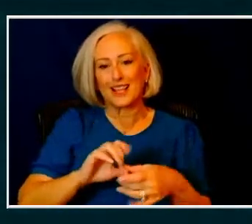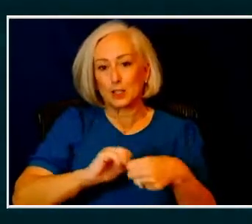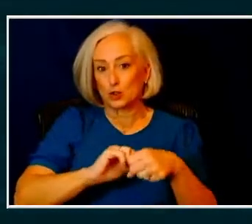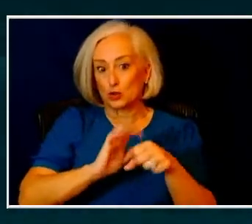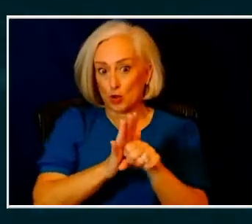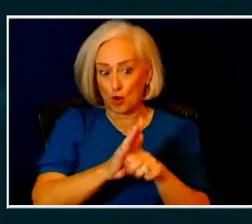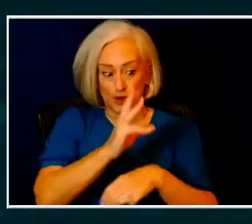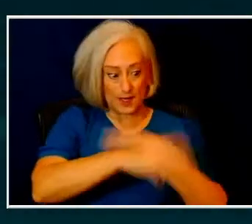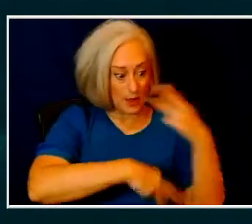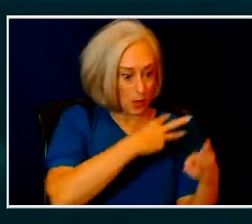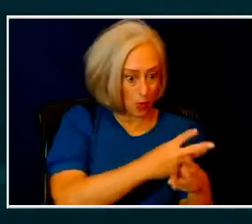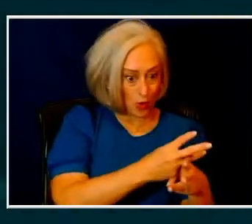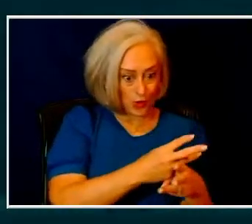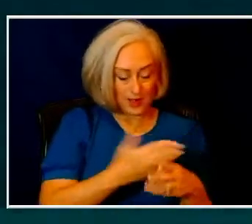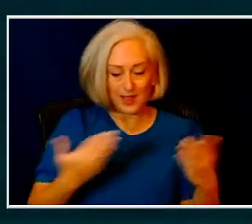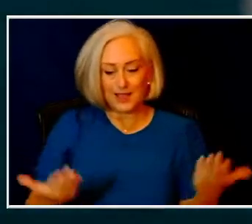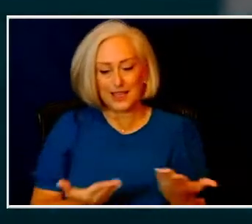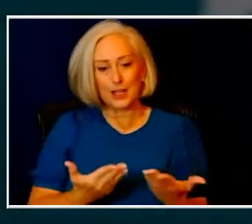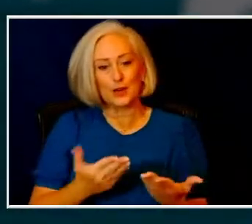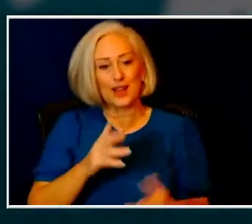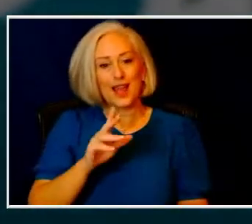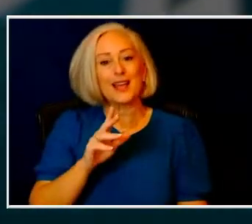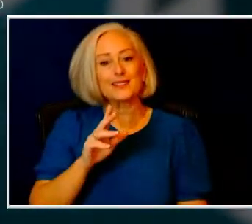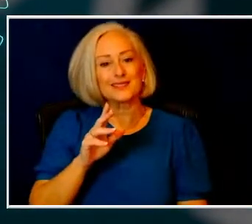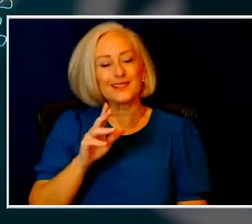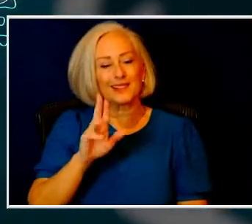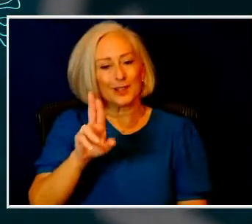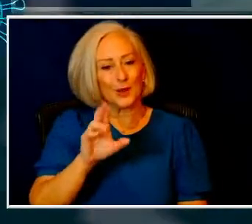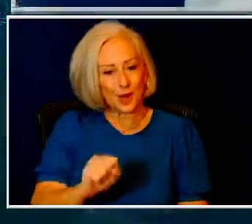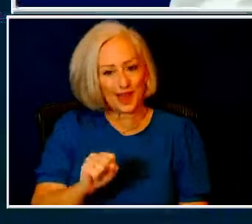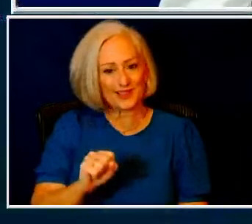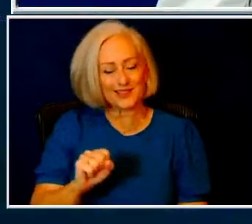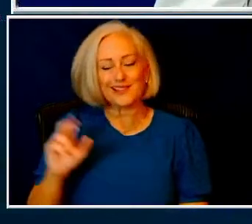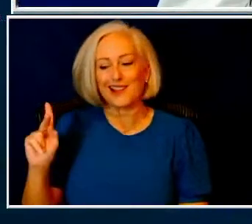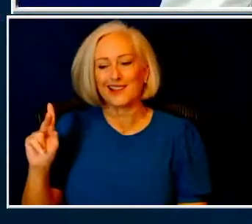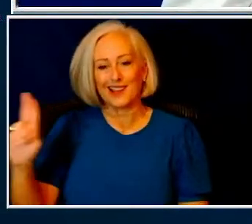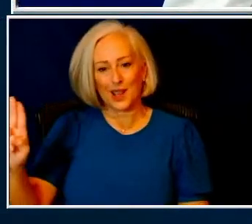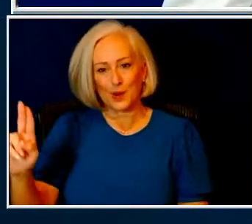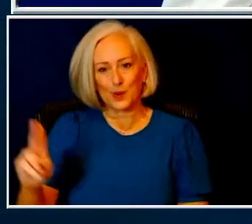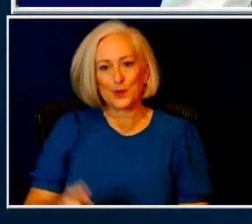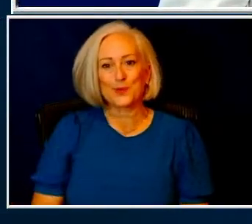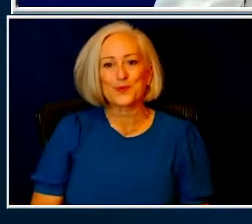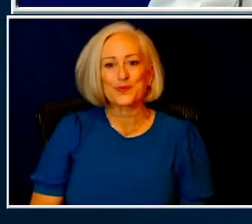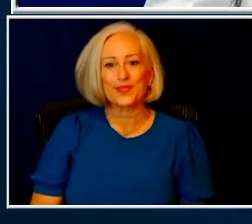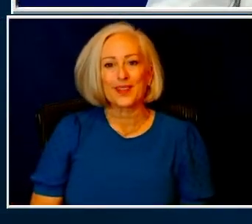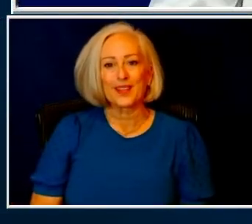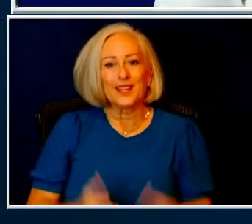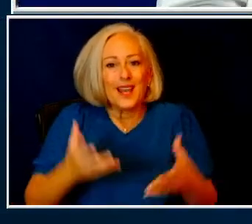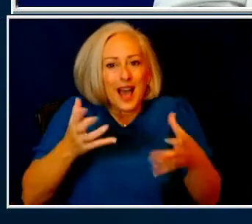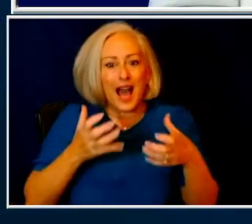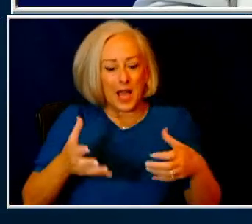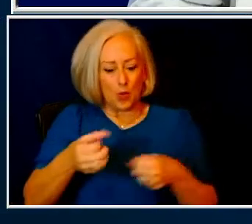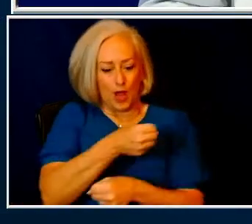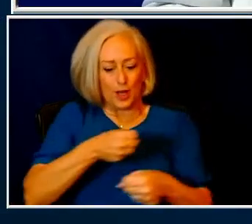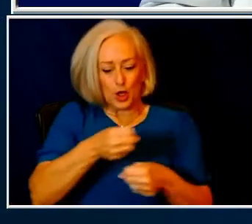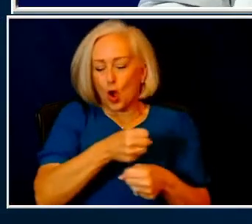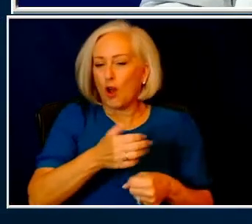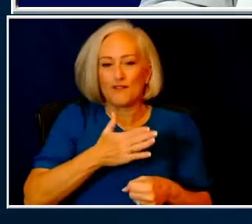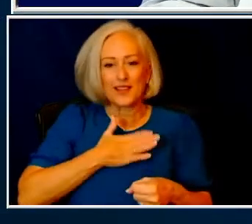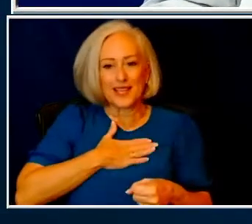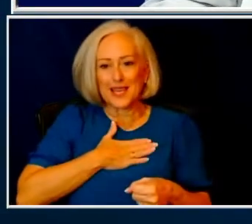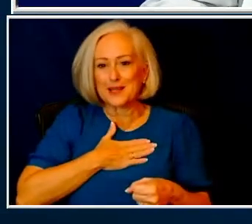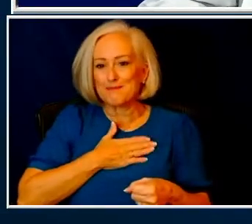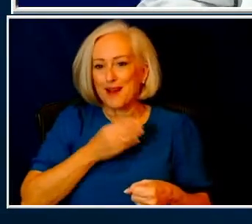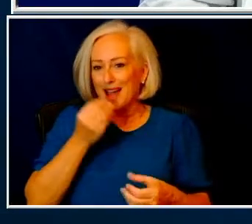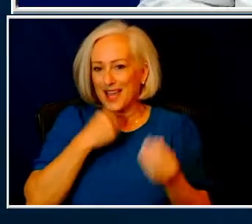KU, and then we're going to kind of come back to some other questions. So, Hawk? Well, I want coffee in my diet. I know that's a whole other issue. It's the question